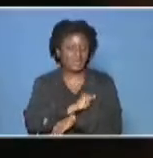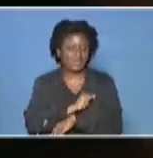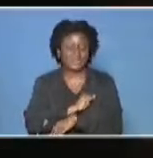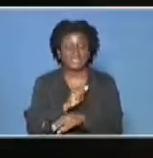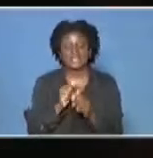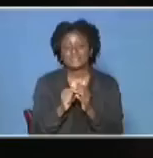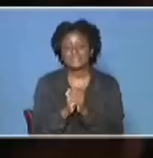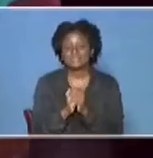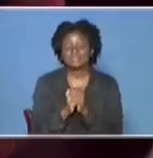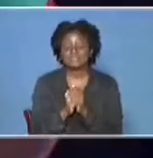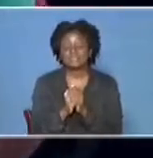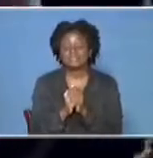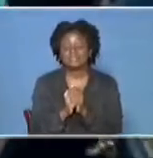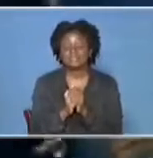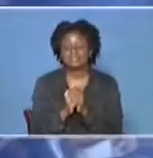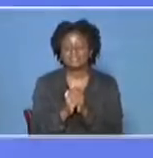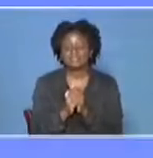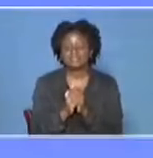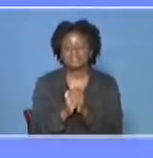Aubrey.